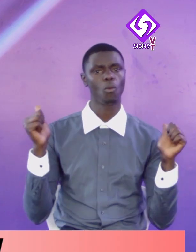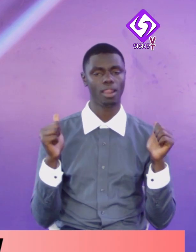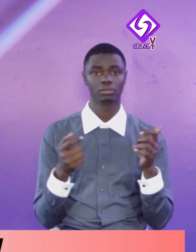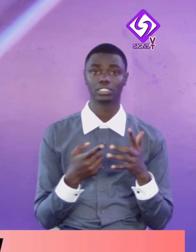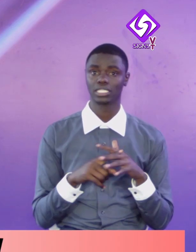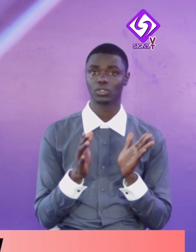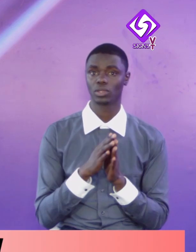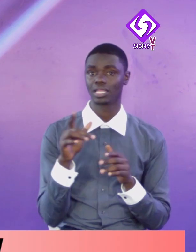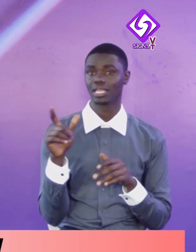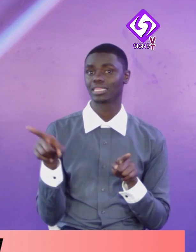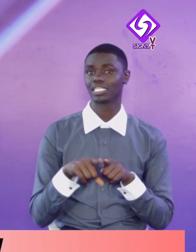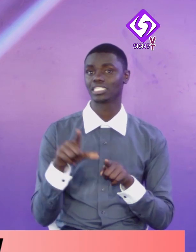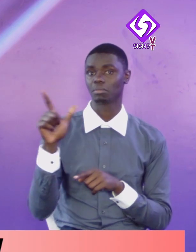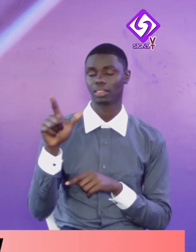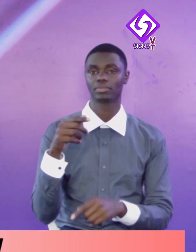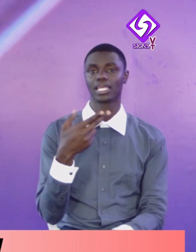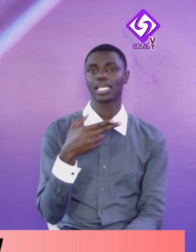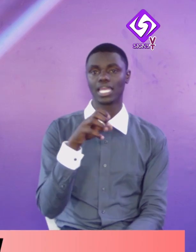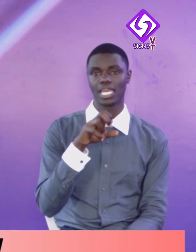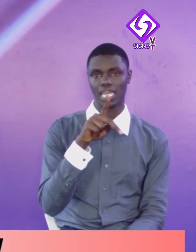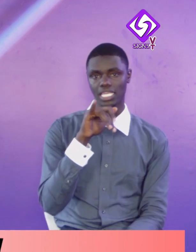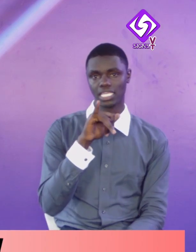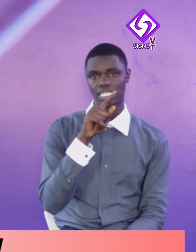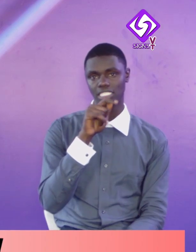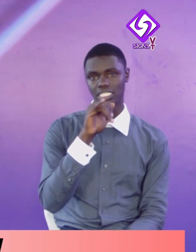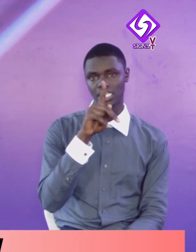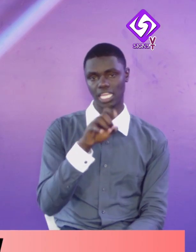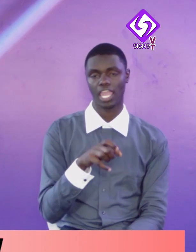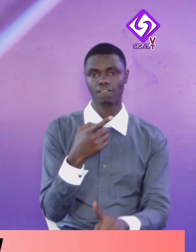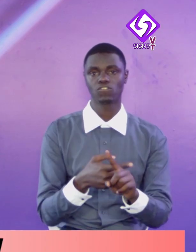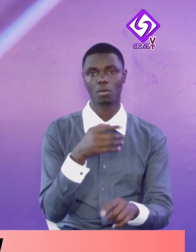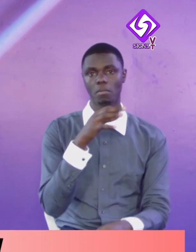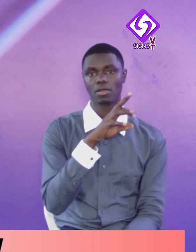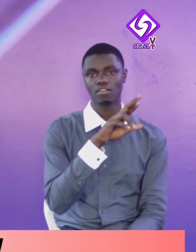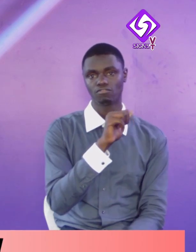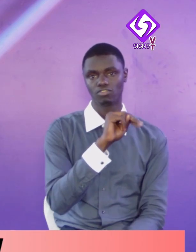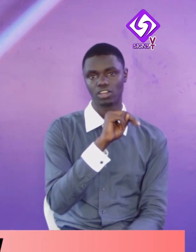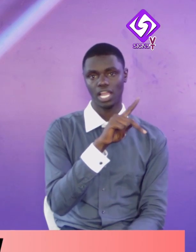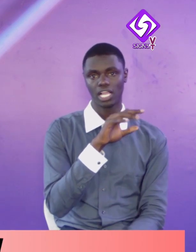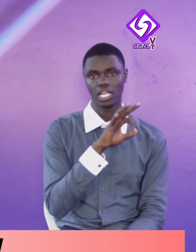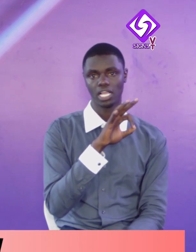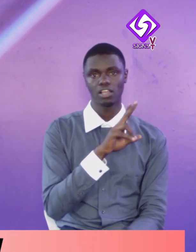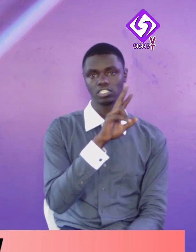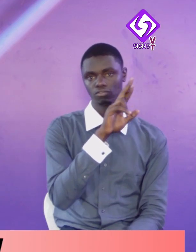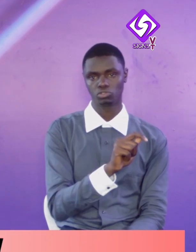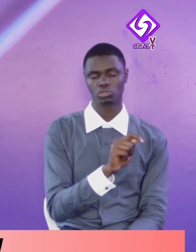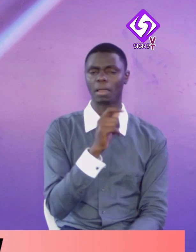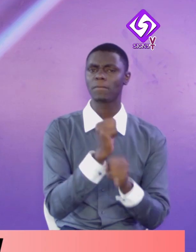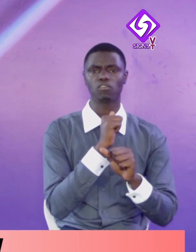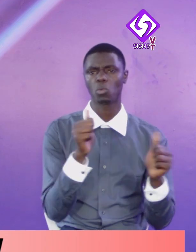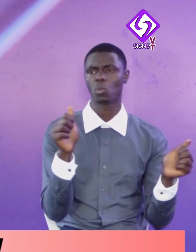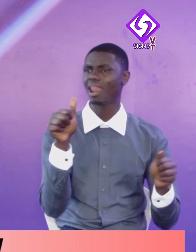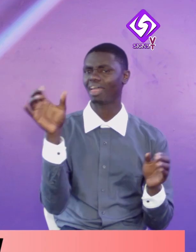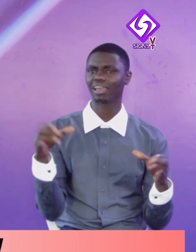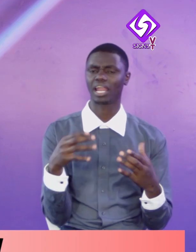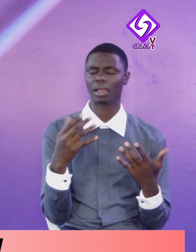with the same Liverpool. Hugo Ekitike from Frankfurt. Is he performing? He Yes, is he performing. is. Let's go even to other club,